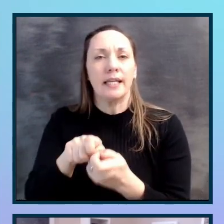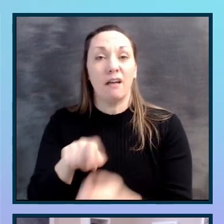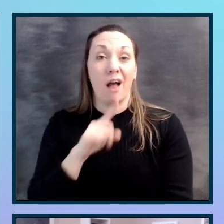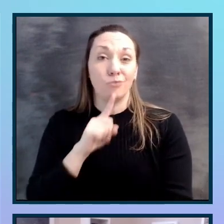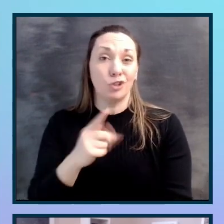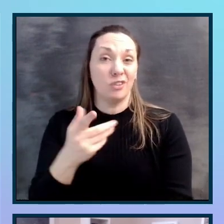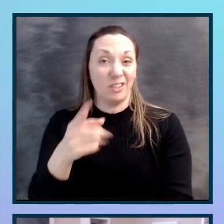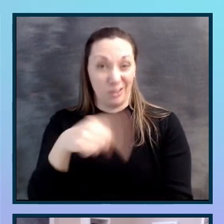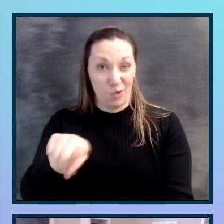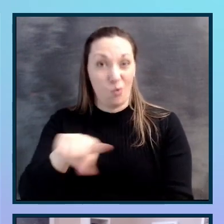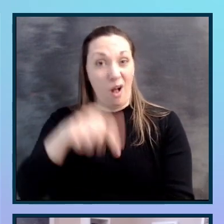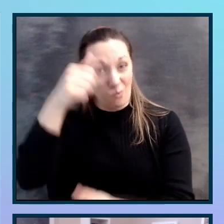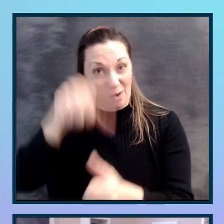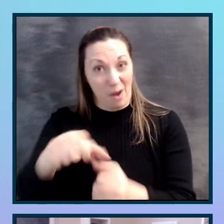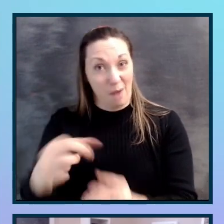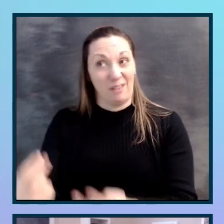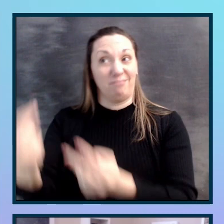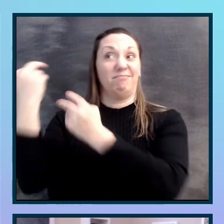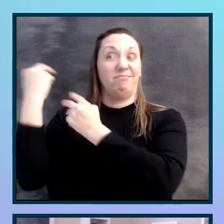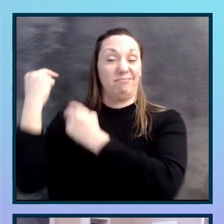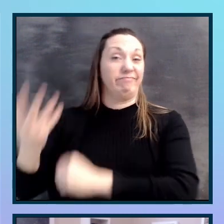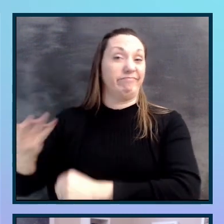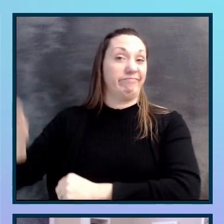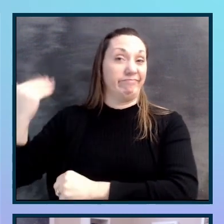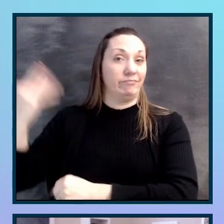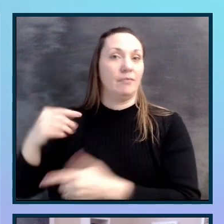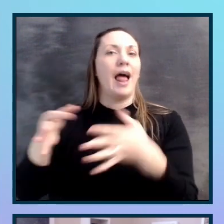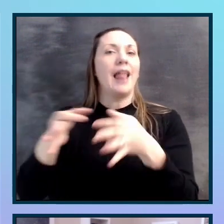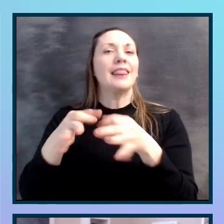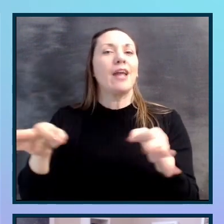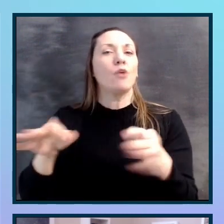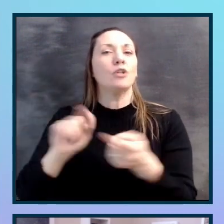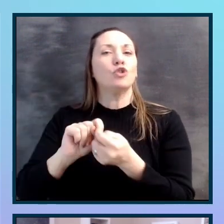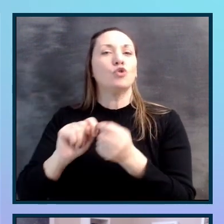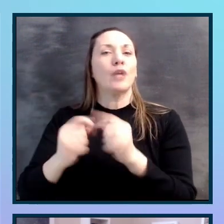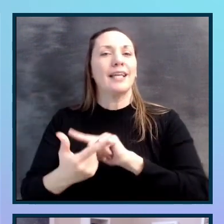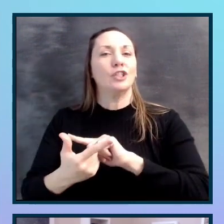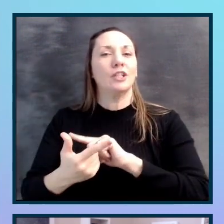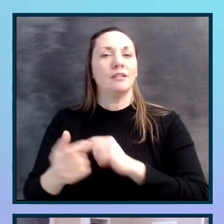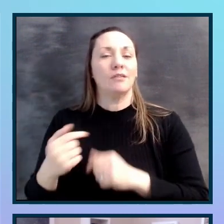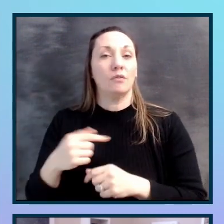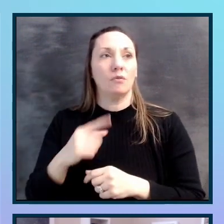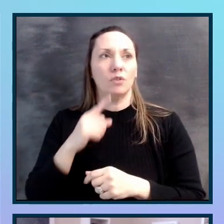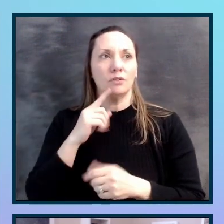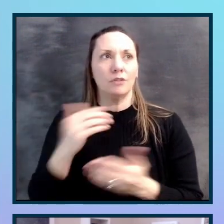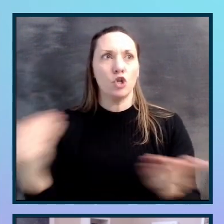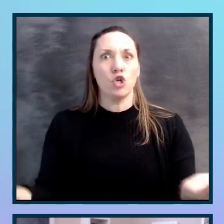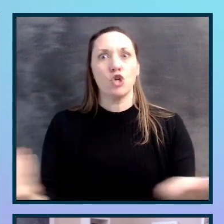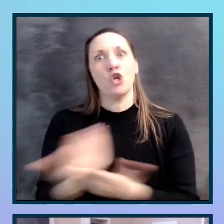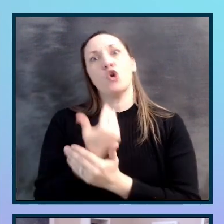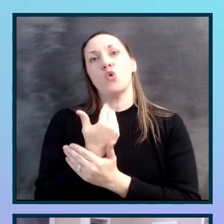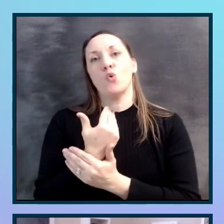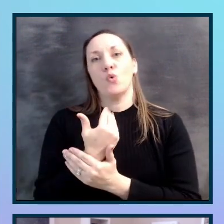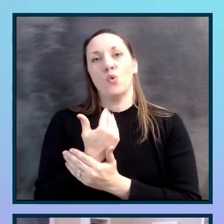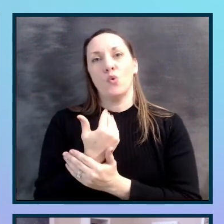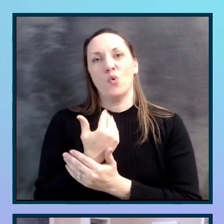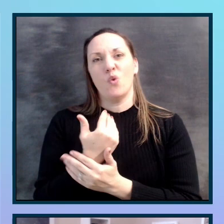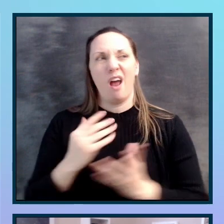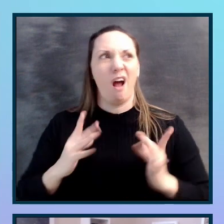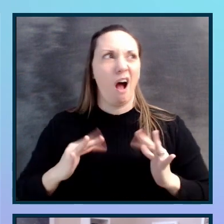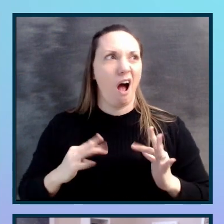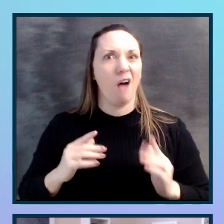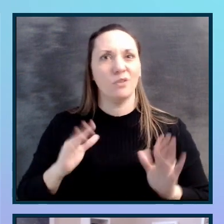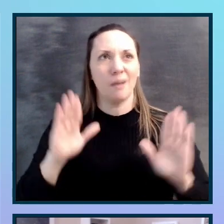all remember back in the day, language translation was a really new thing, and it was so incredible